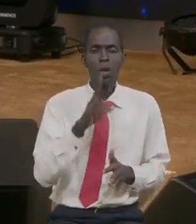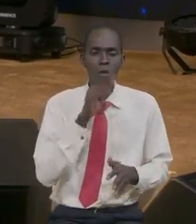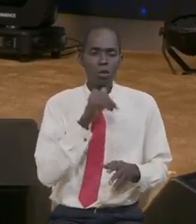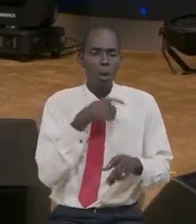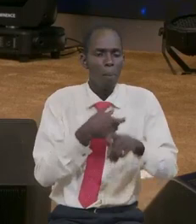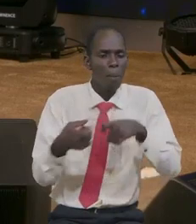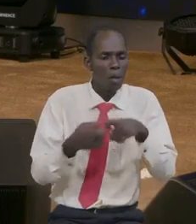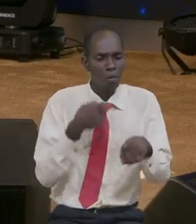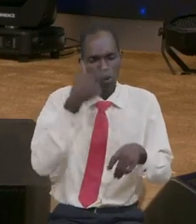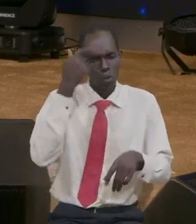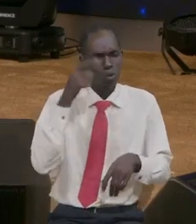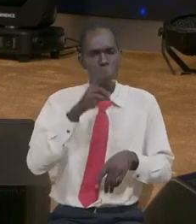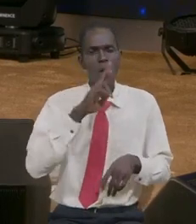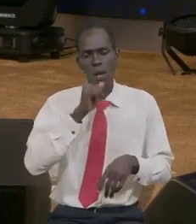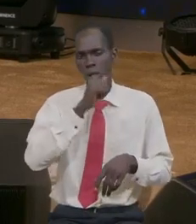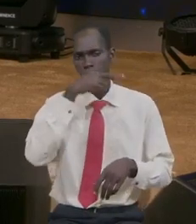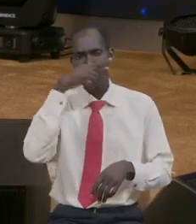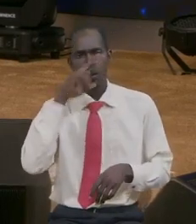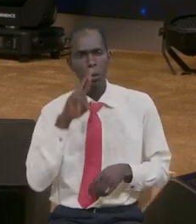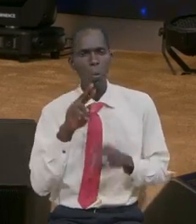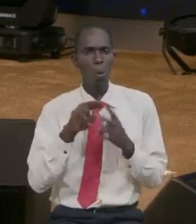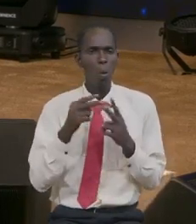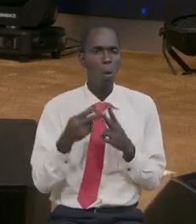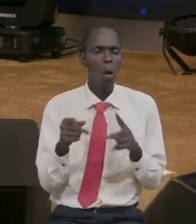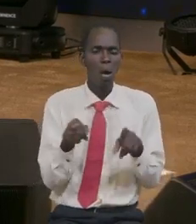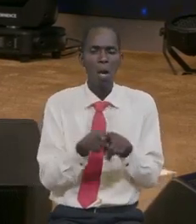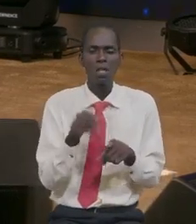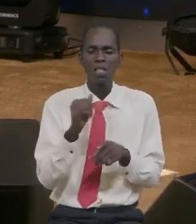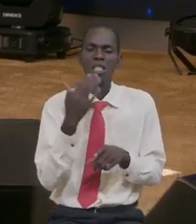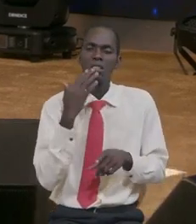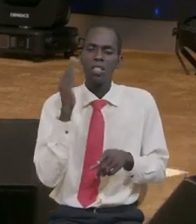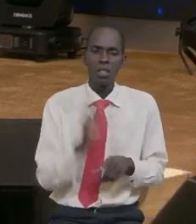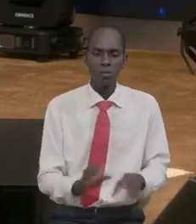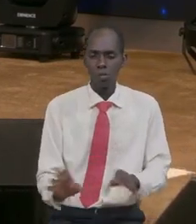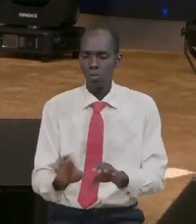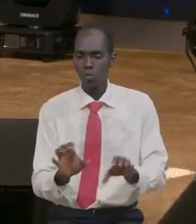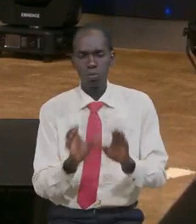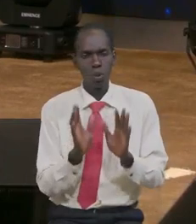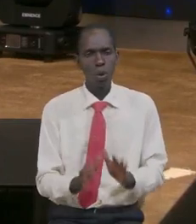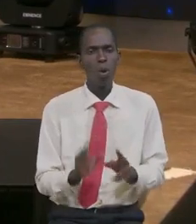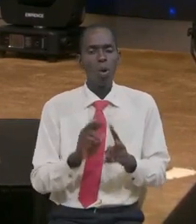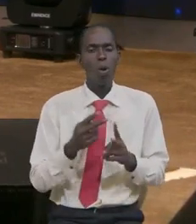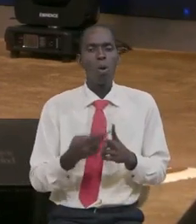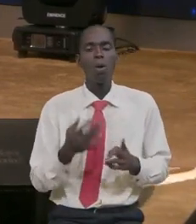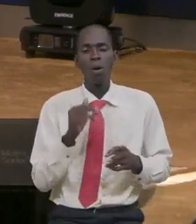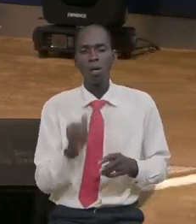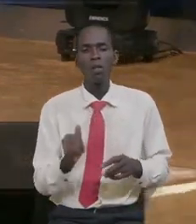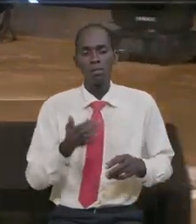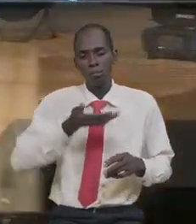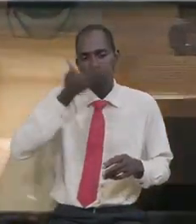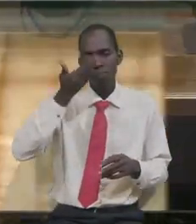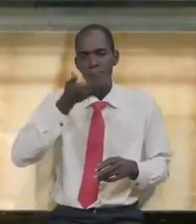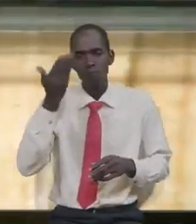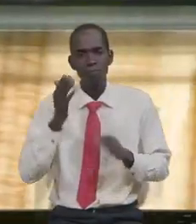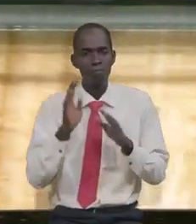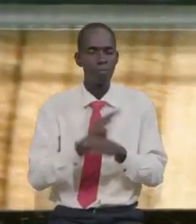or as a thief, or as an evil doer, or as a busybody in other men's